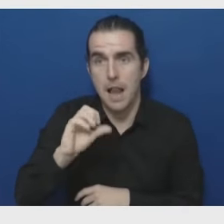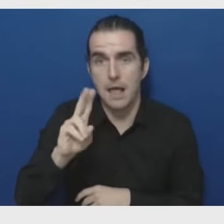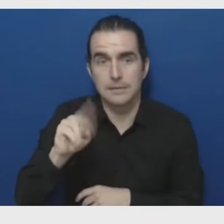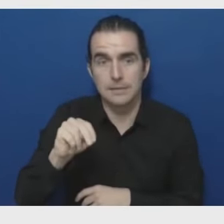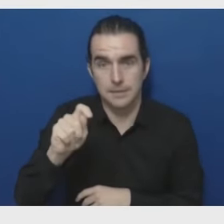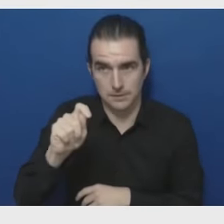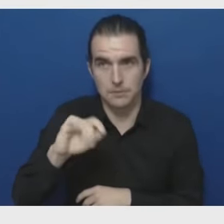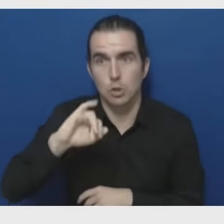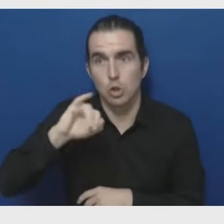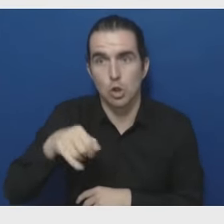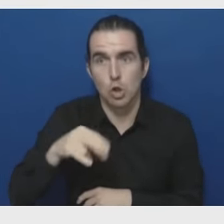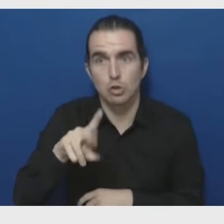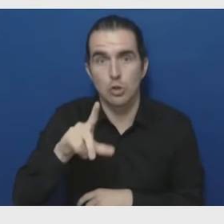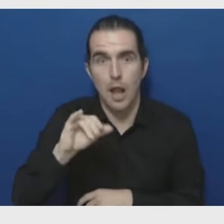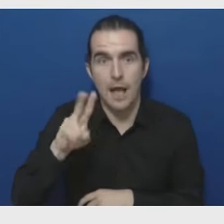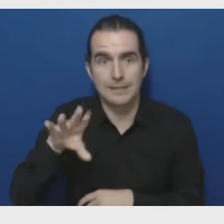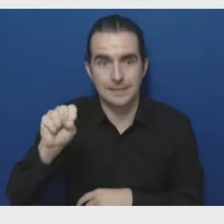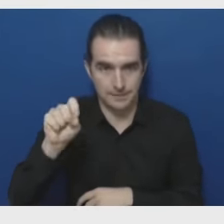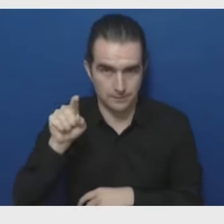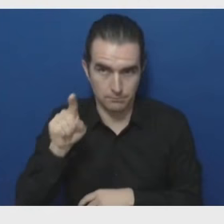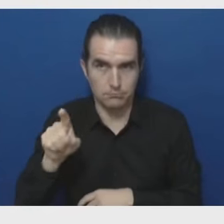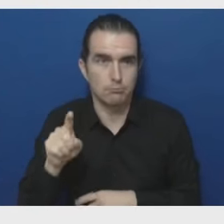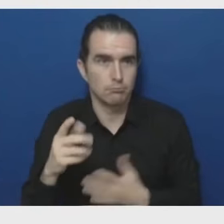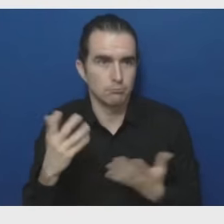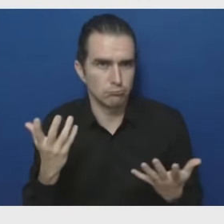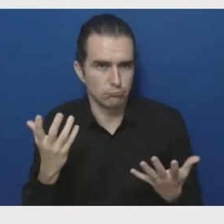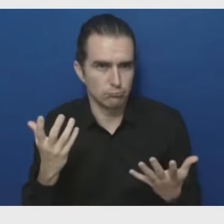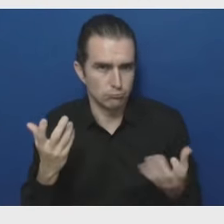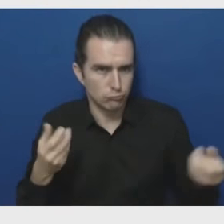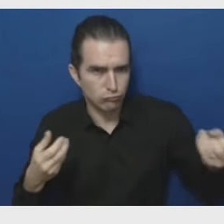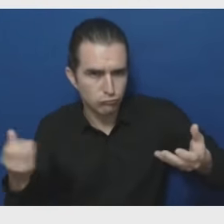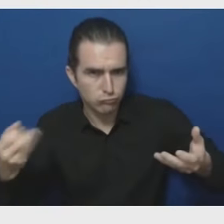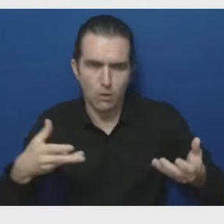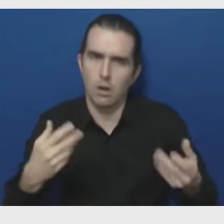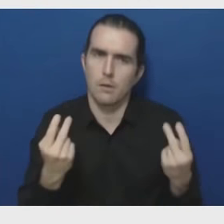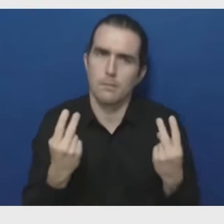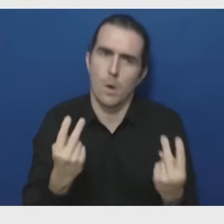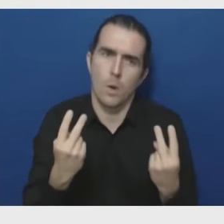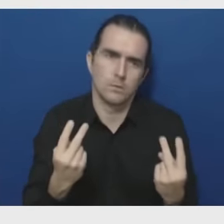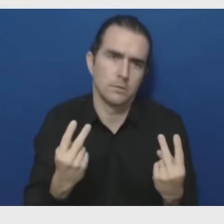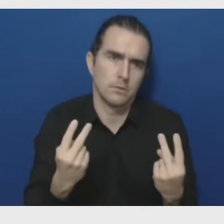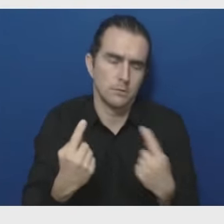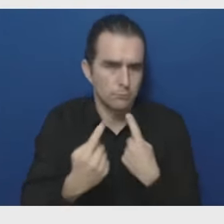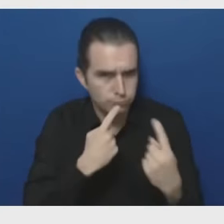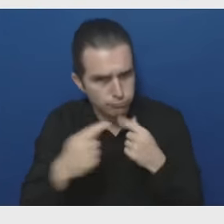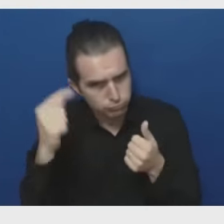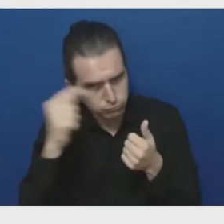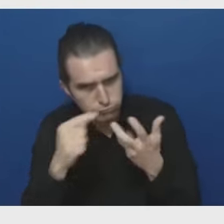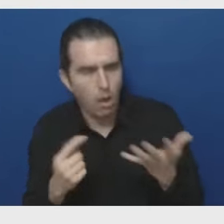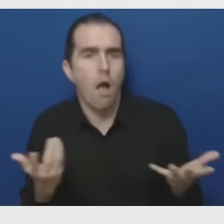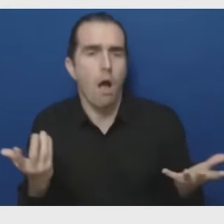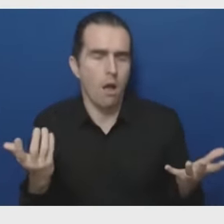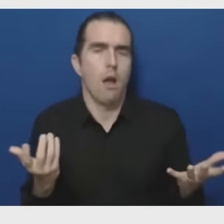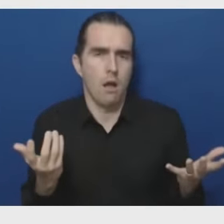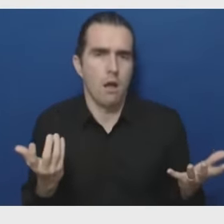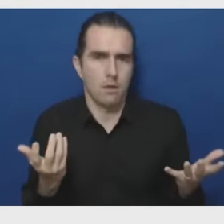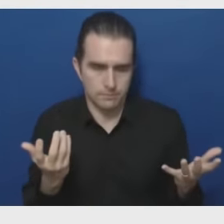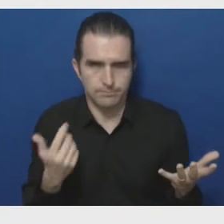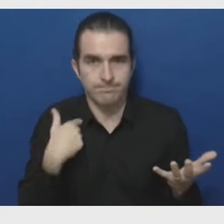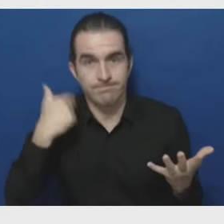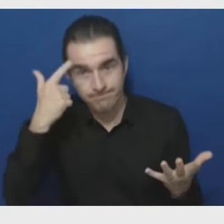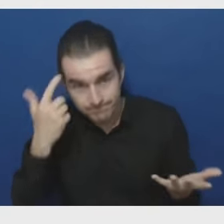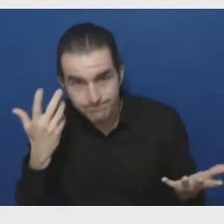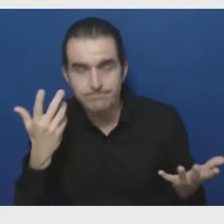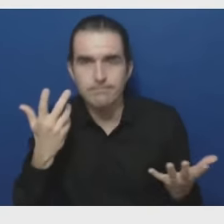of landing this differently, because I have to tell you, it's not that the stories that we hear from Millicent have not been